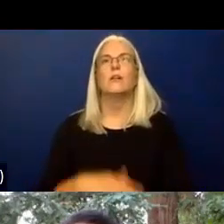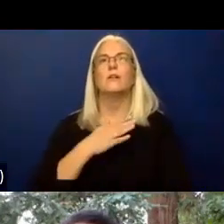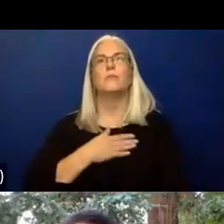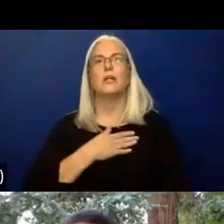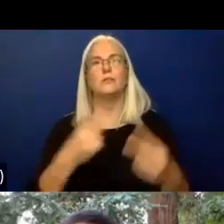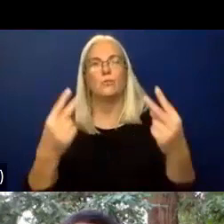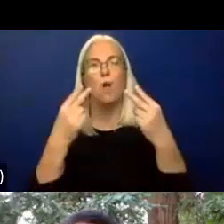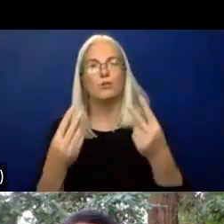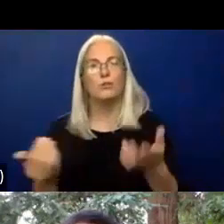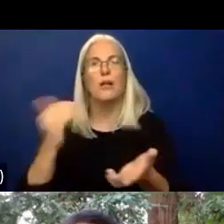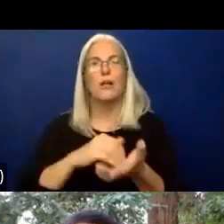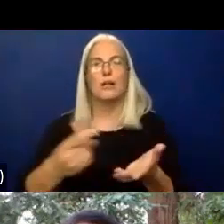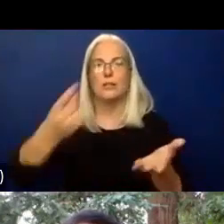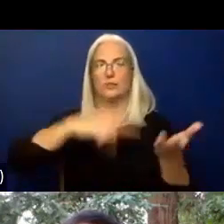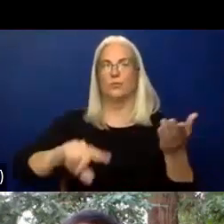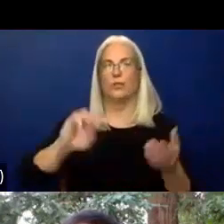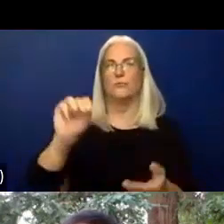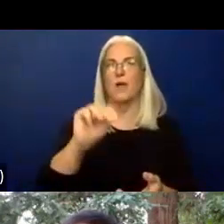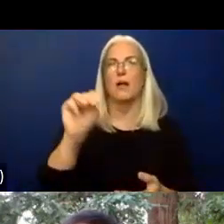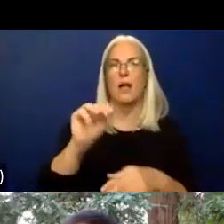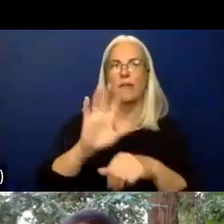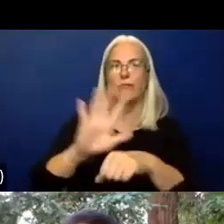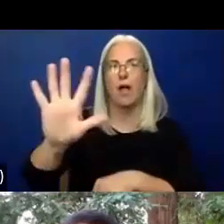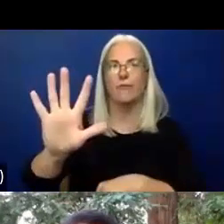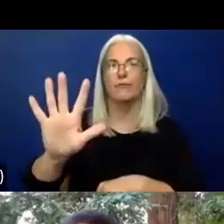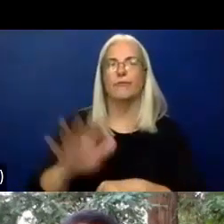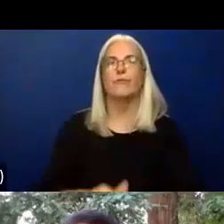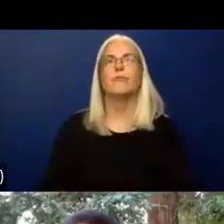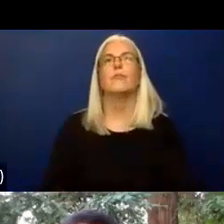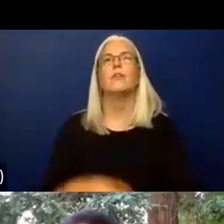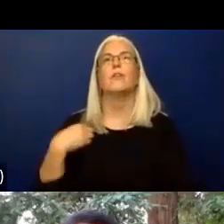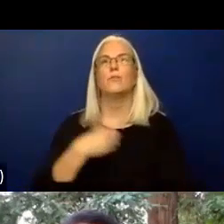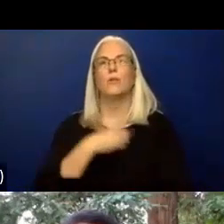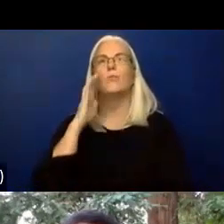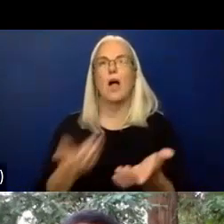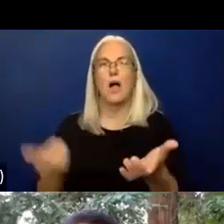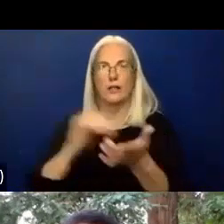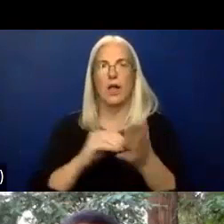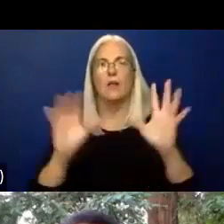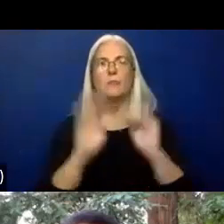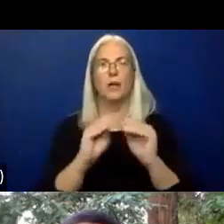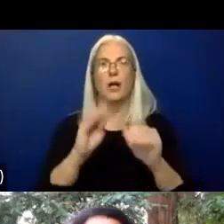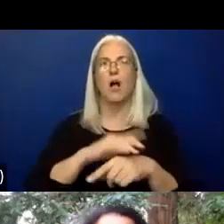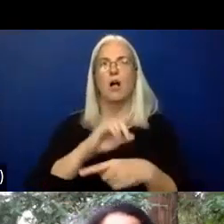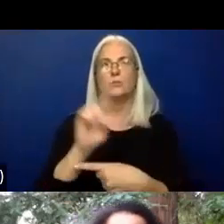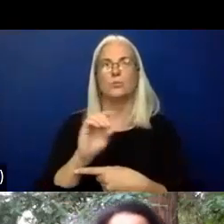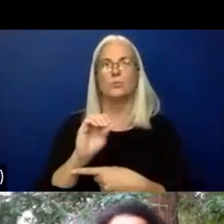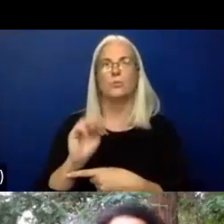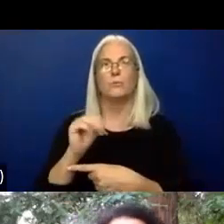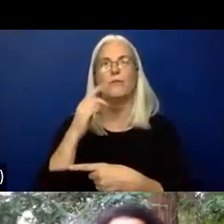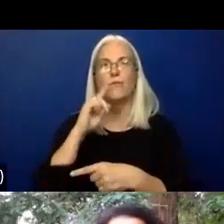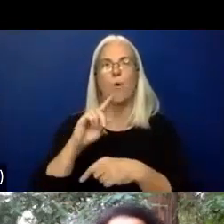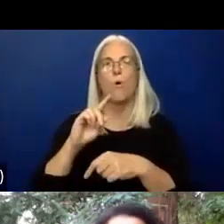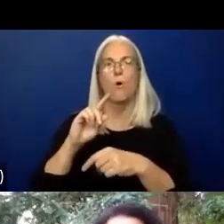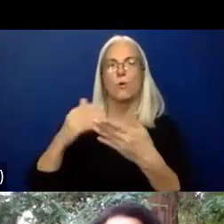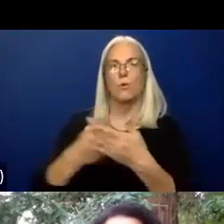media briefings with our partners in Santa Rosa and CAL FIRE for an update of the fire at that time. Until then,